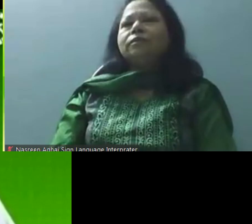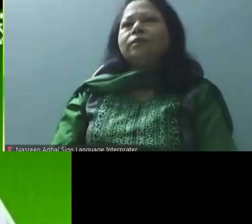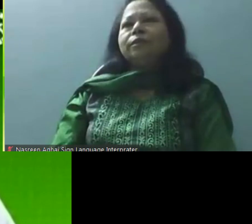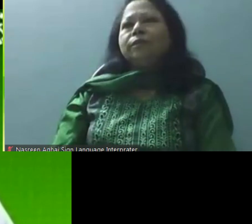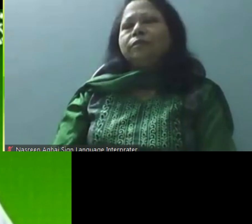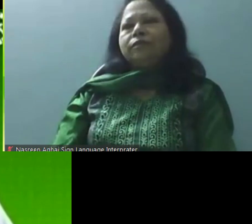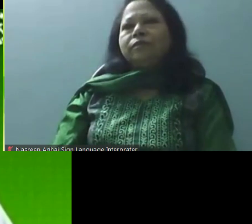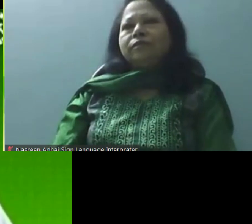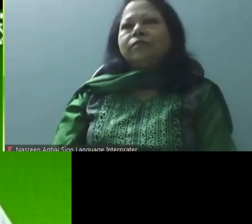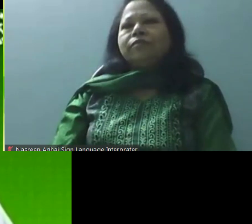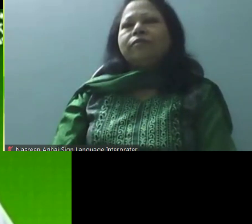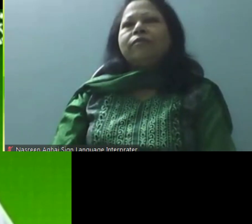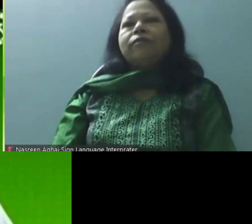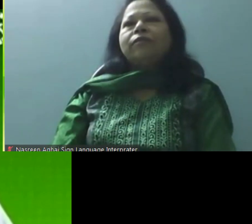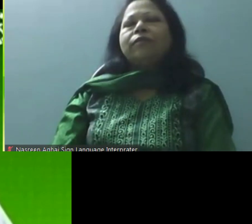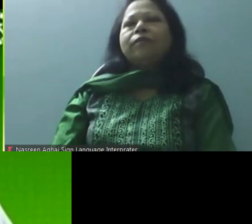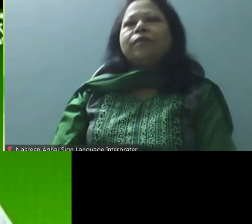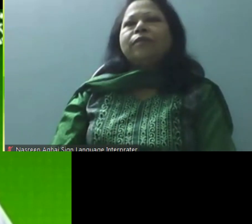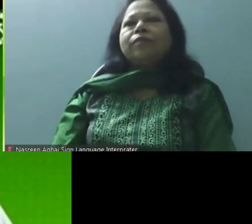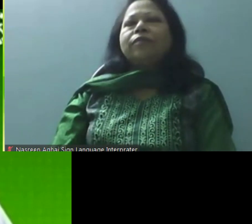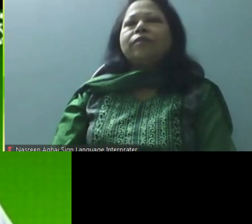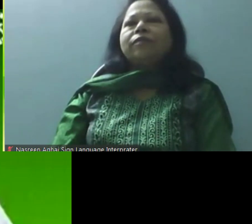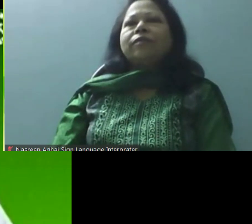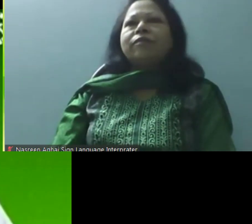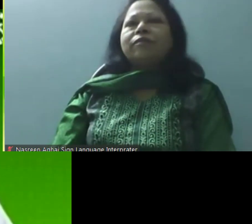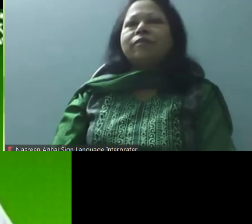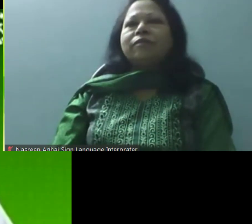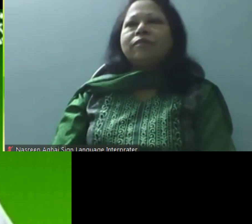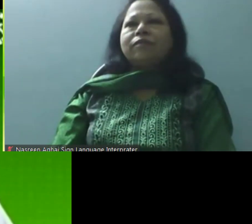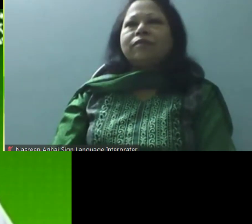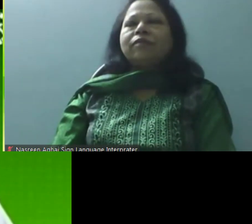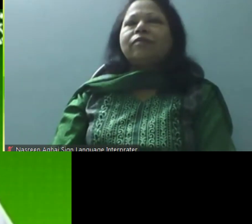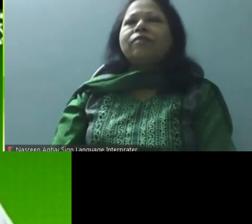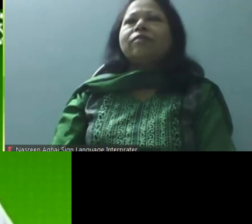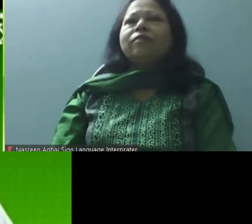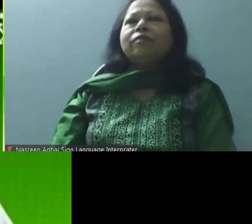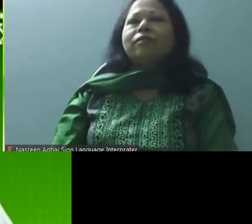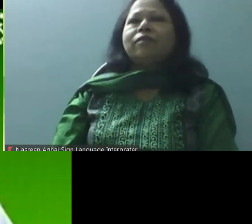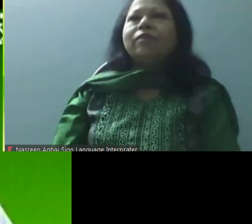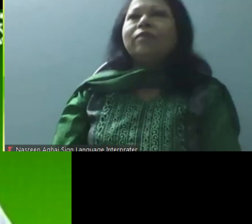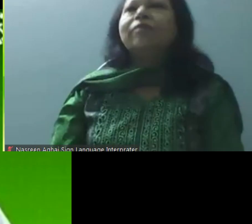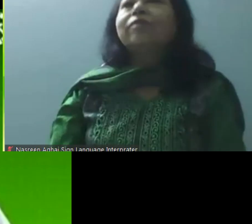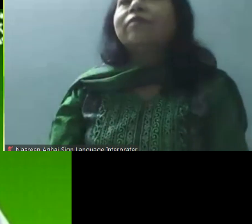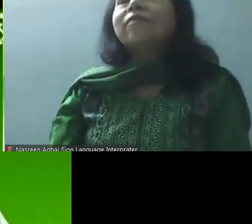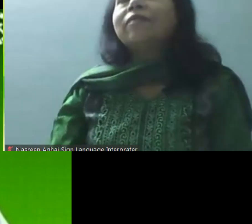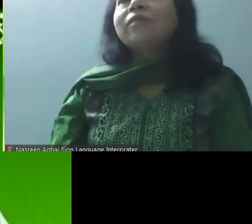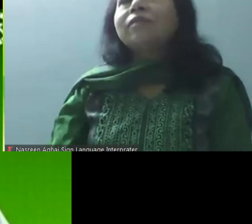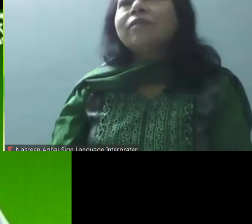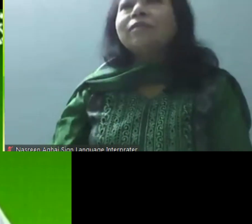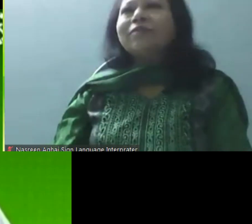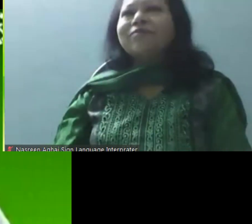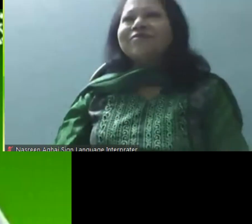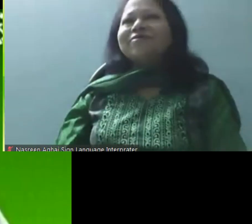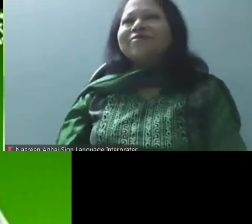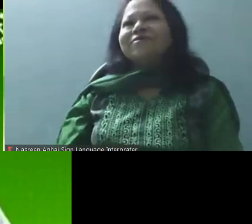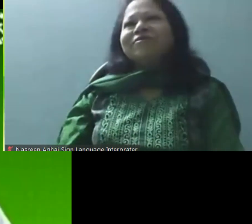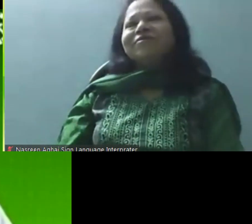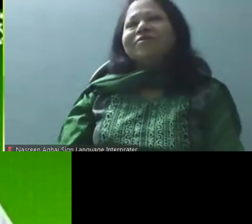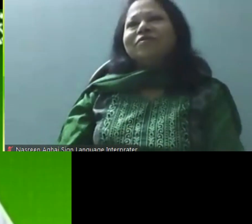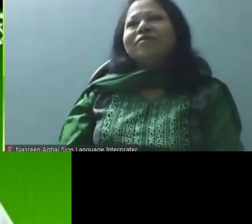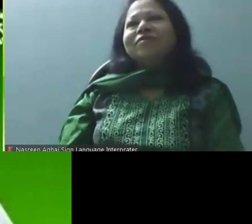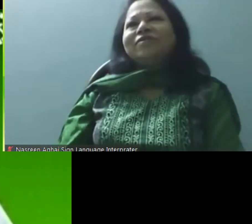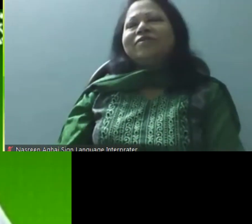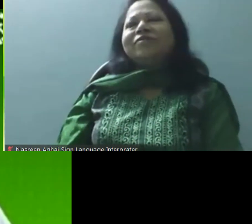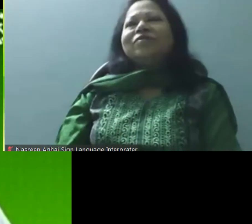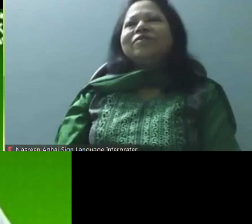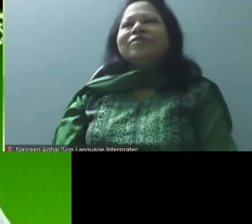see your actual name. Yeah, can I do it after speaking? I don't know how to use Zoom. This is the first